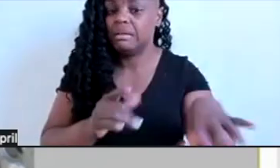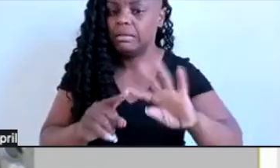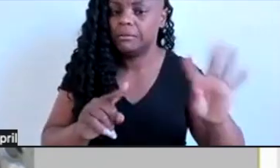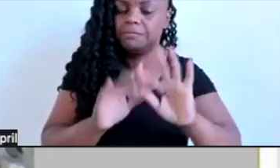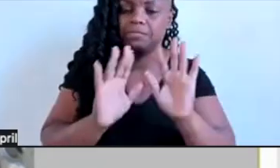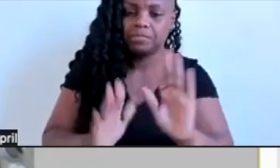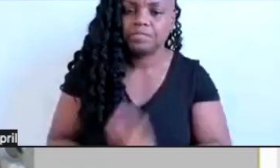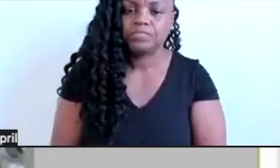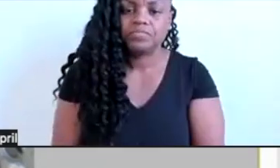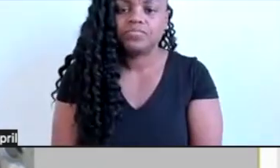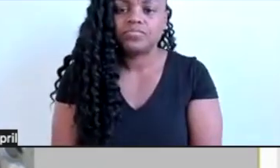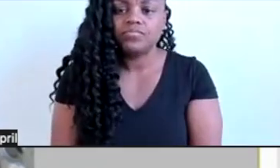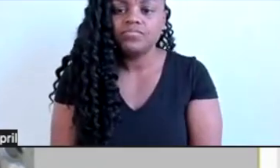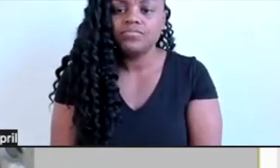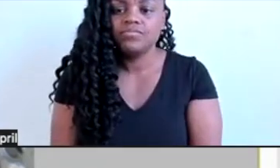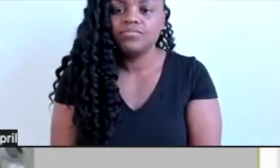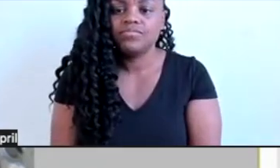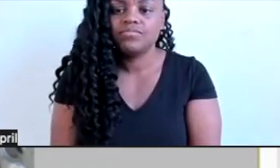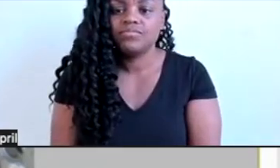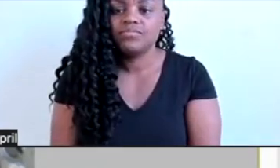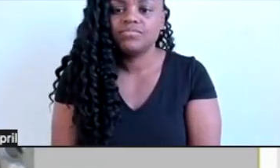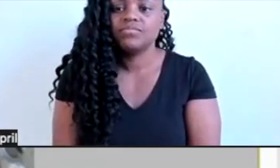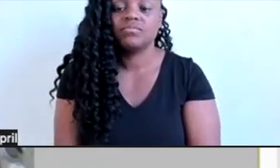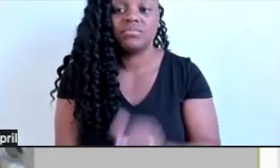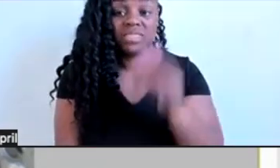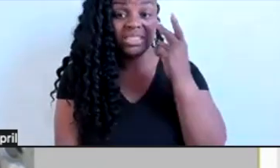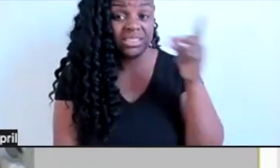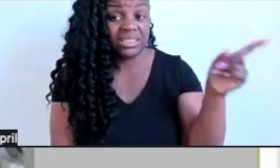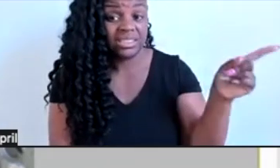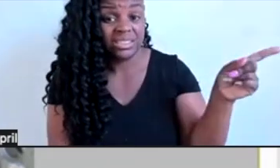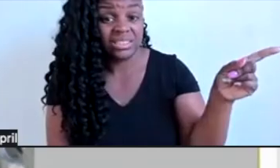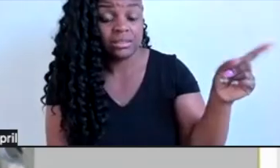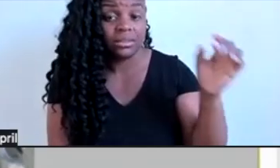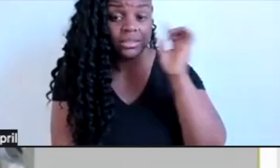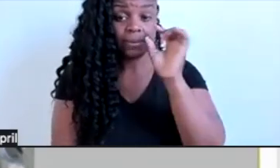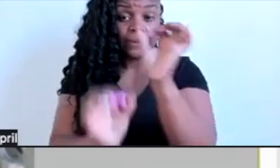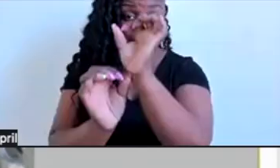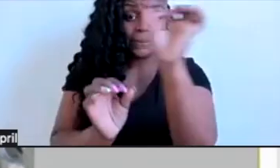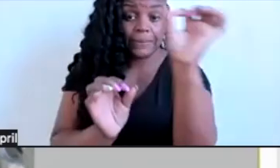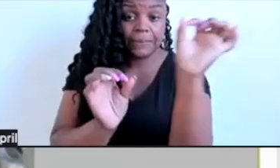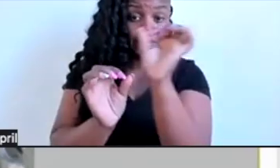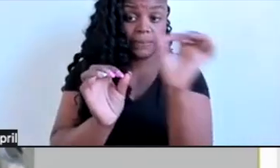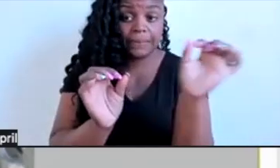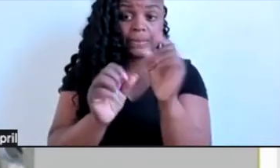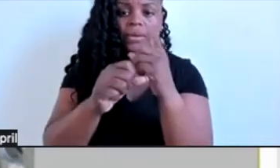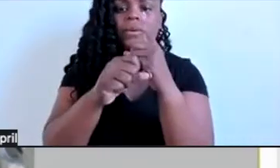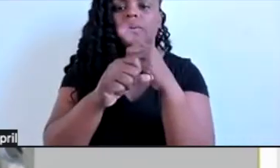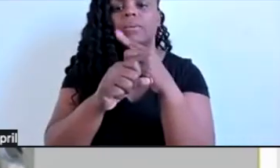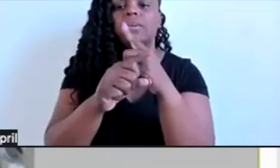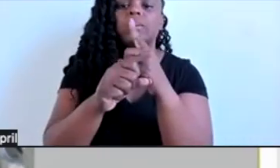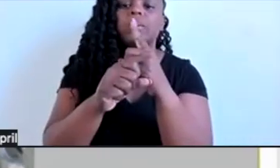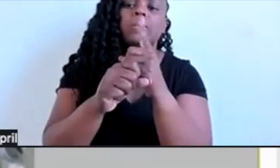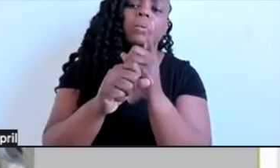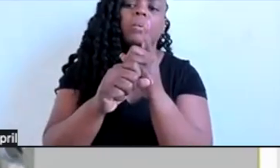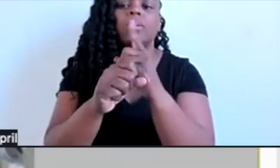Look at your gas meter dial to see if it is spinning unusually fast. How do you know what normal spinning looks like? Go